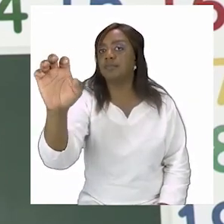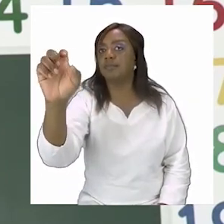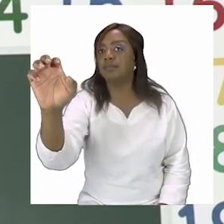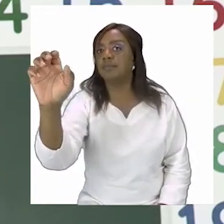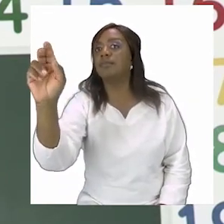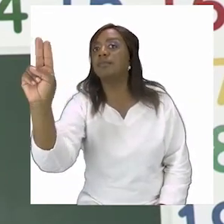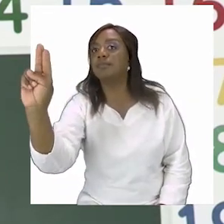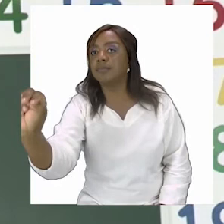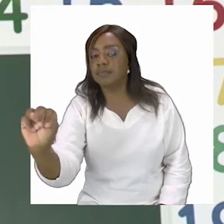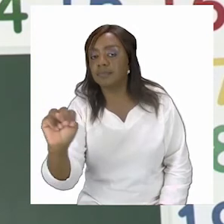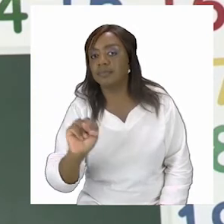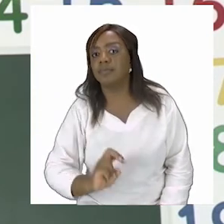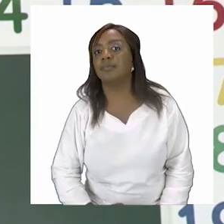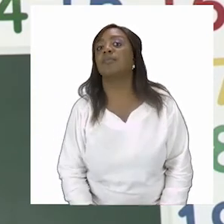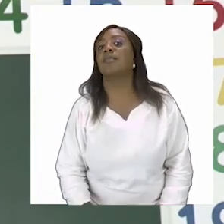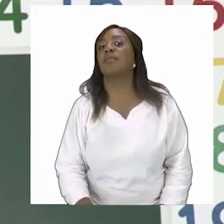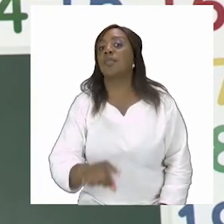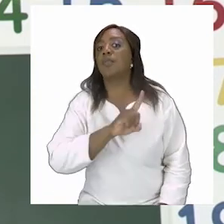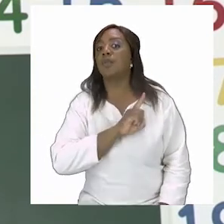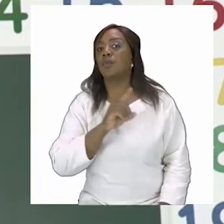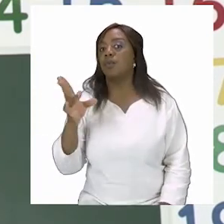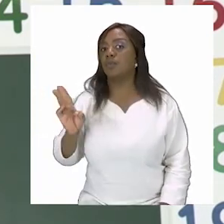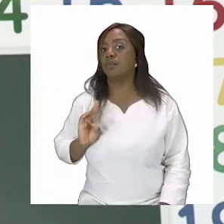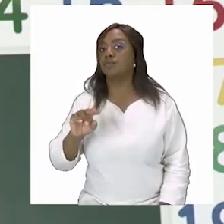16. Yes.